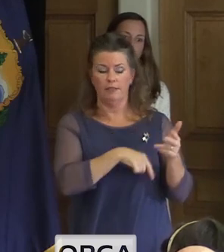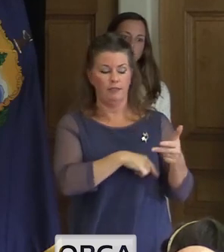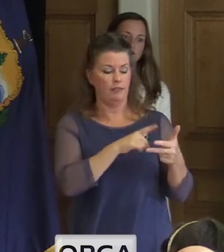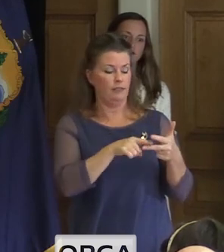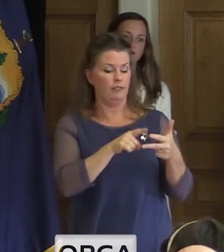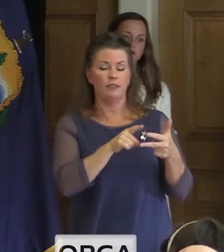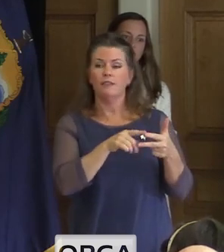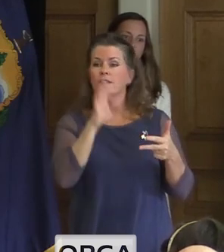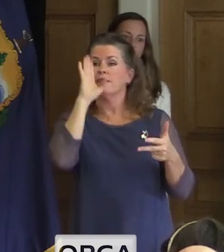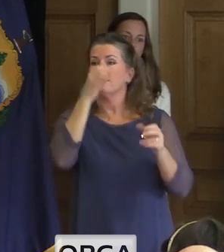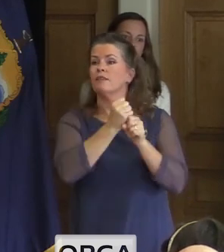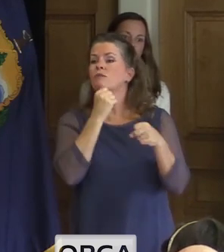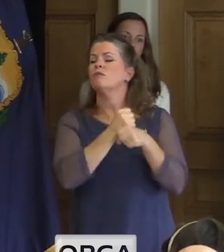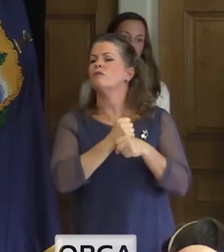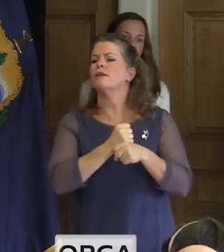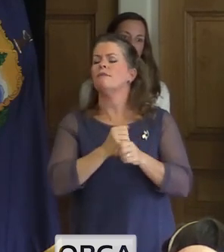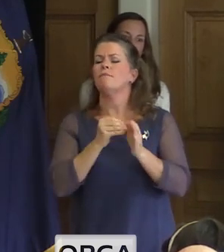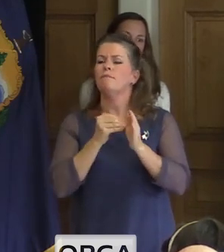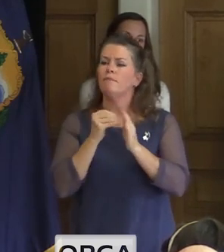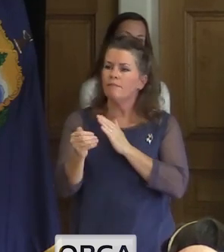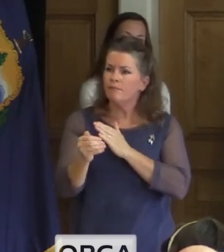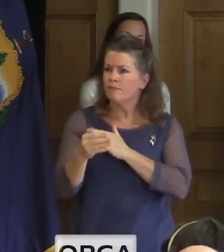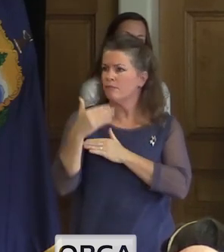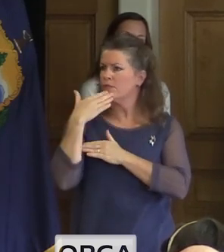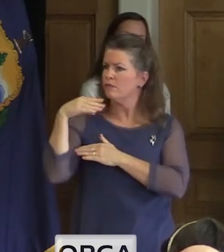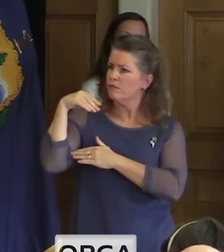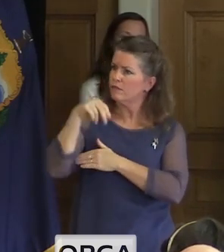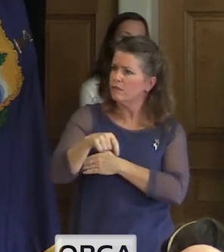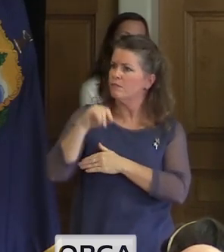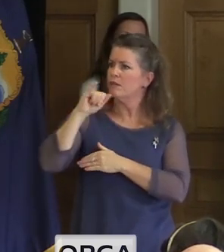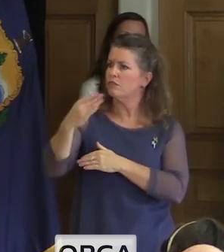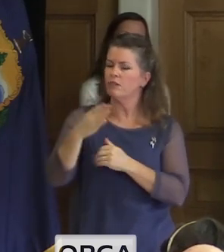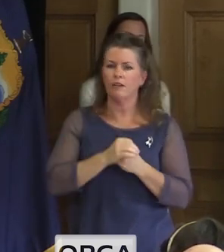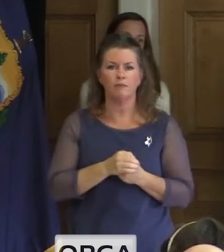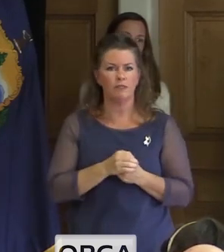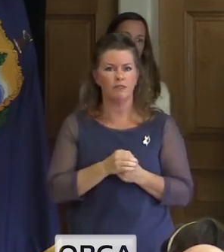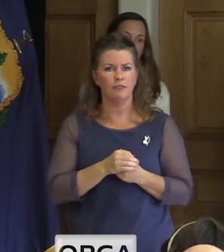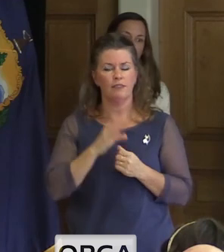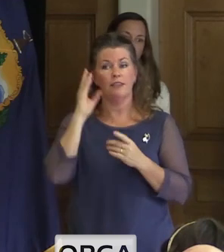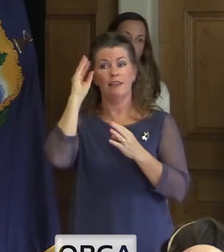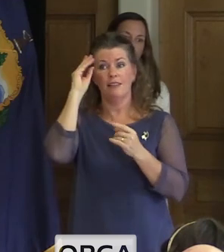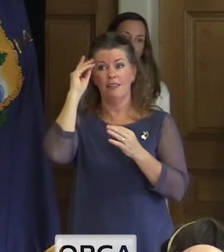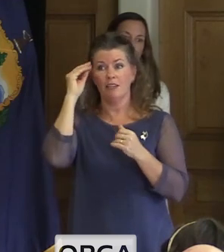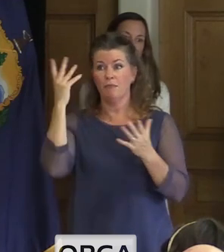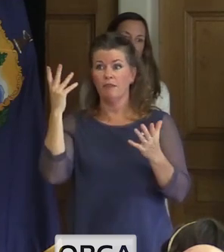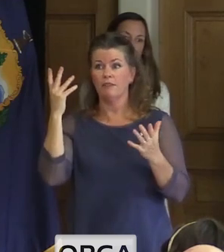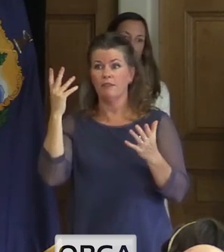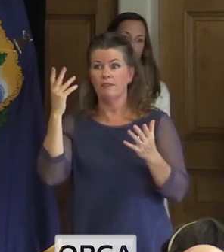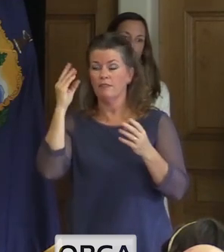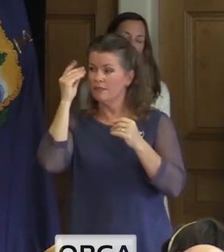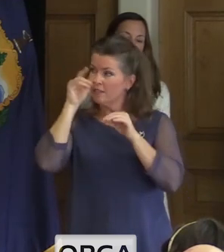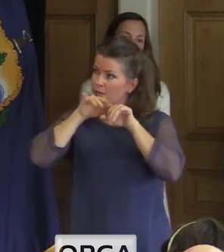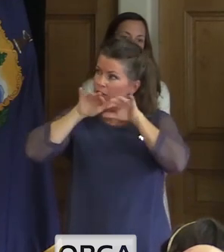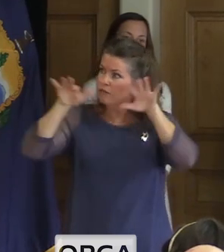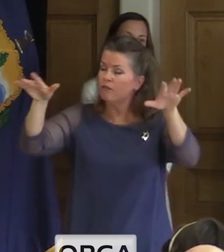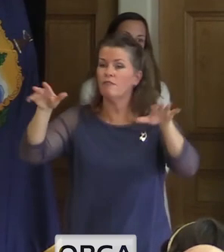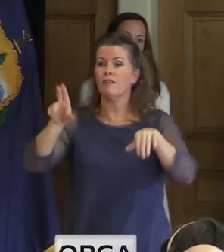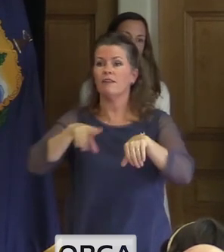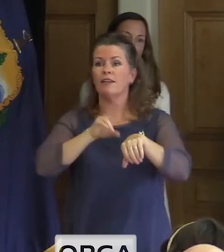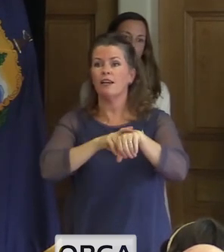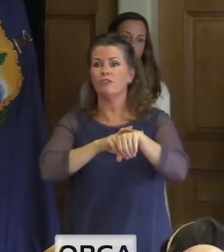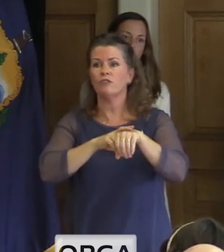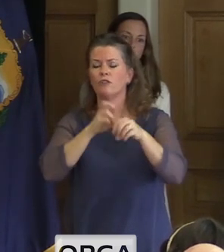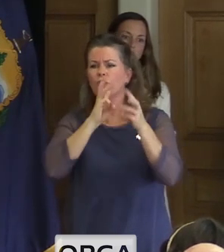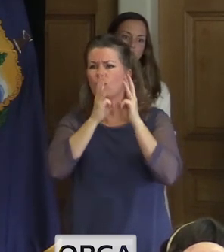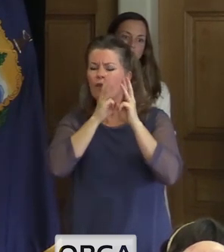create millions of good-paying jobs. Think about what happens when we go on a massive national weatherization program for